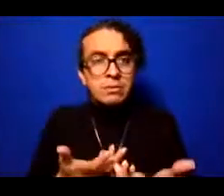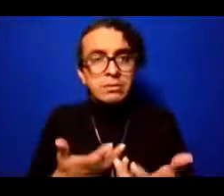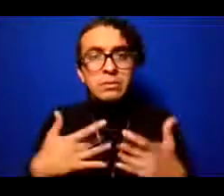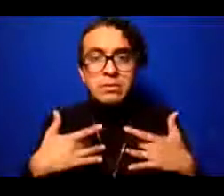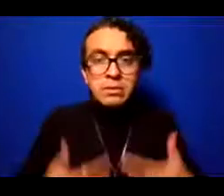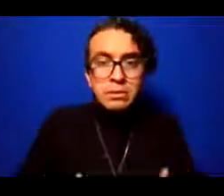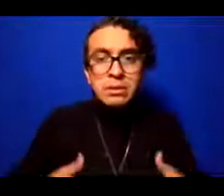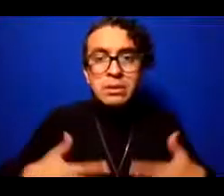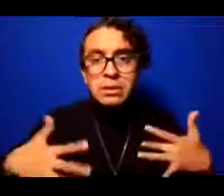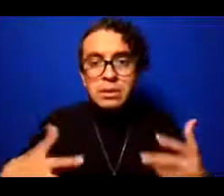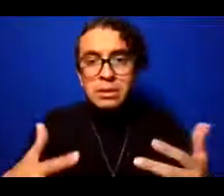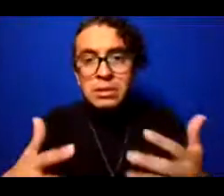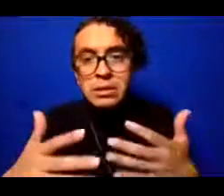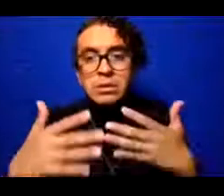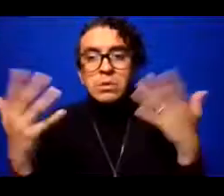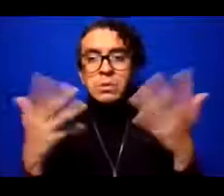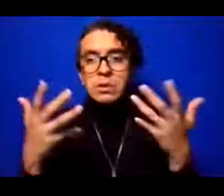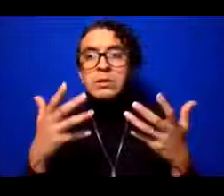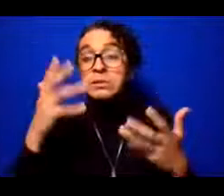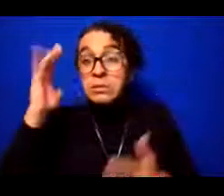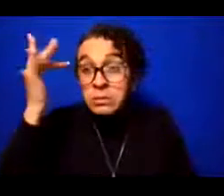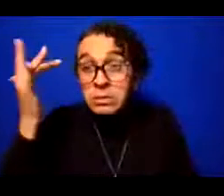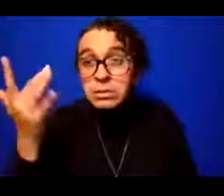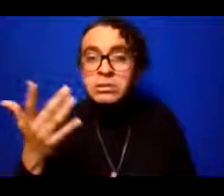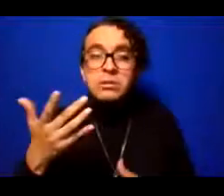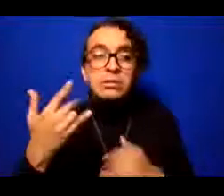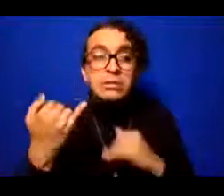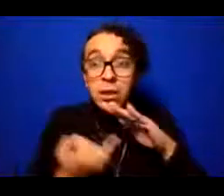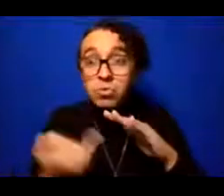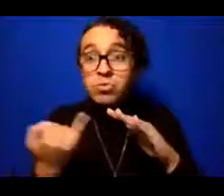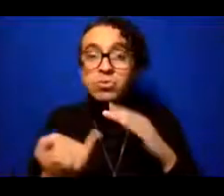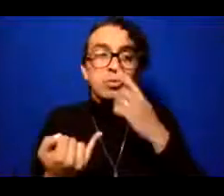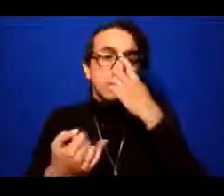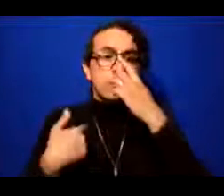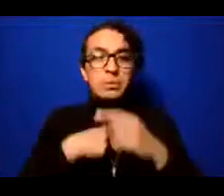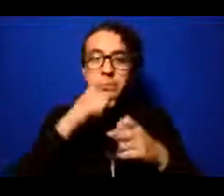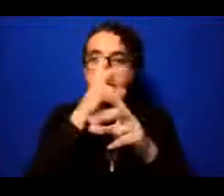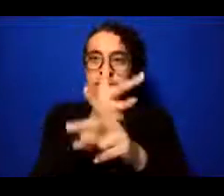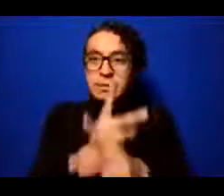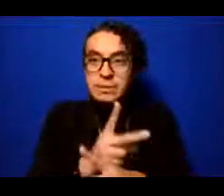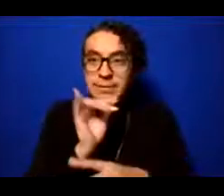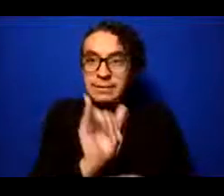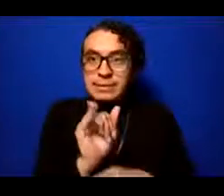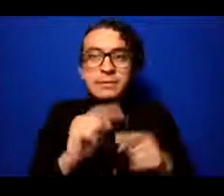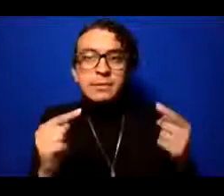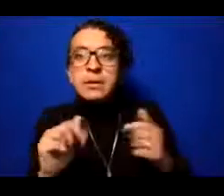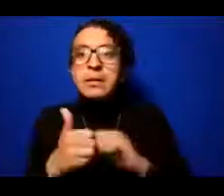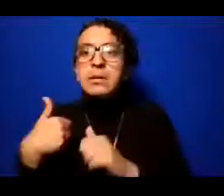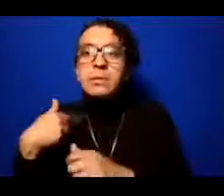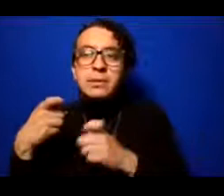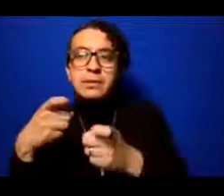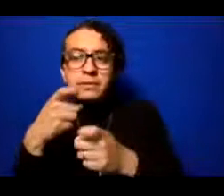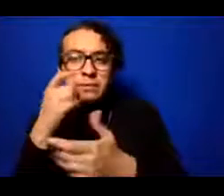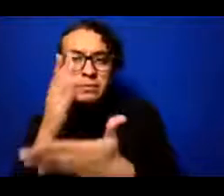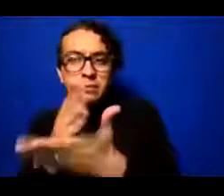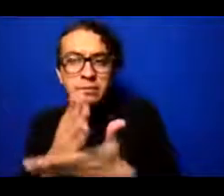anger or irritability or, isolation, and then figure out how we can get them the right intervention, because sometimes